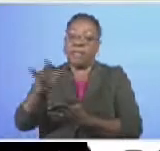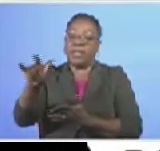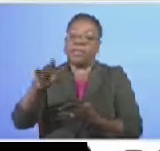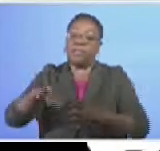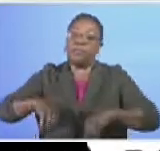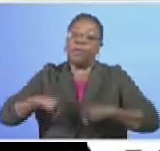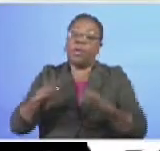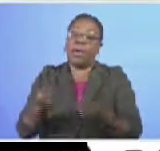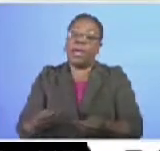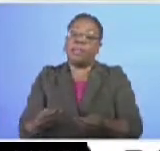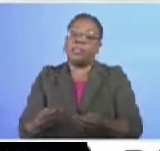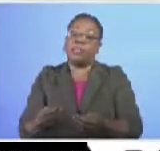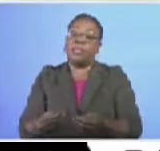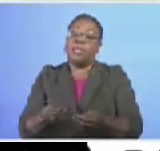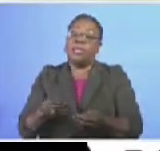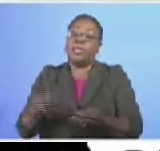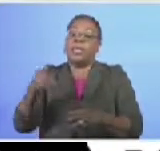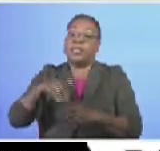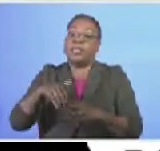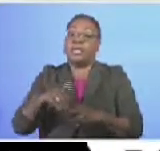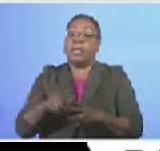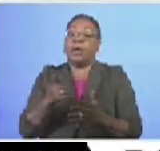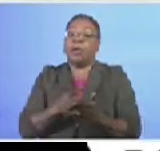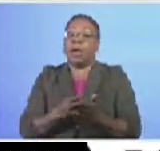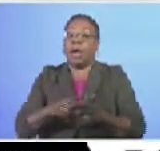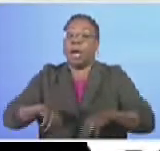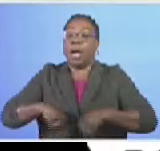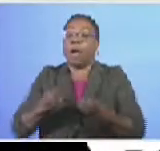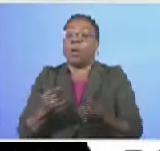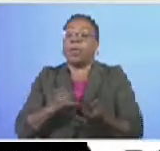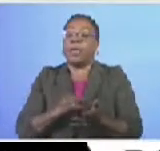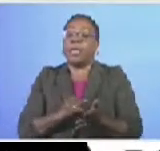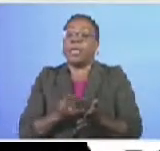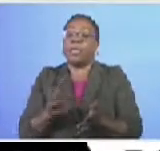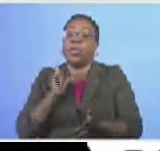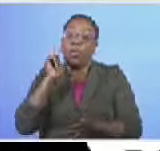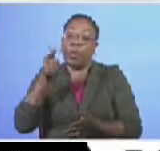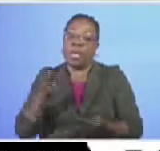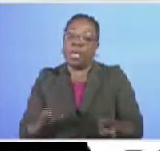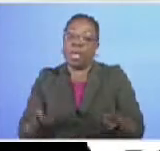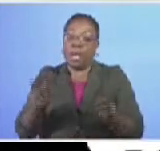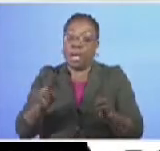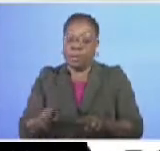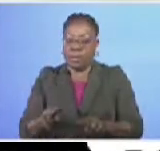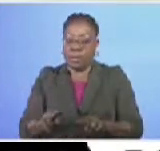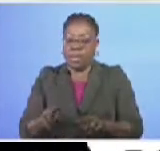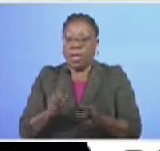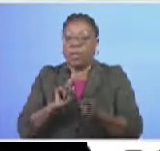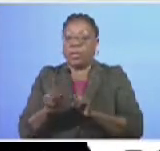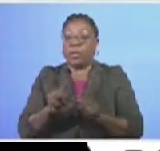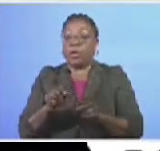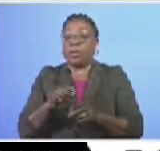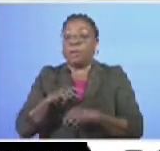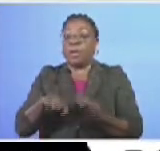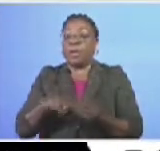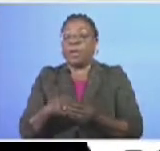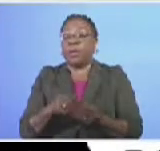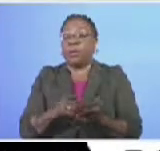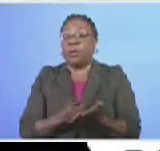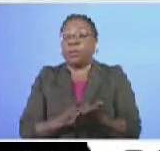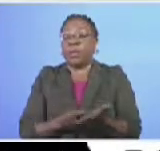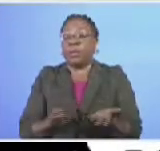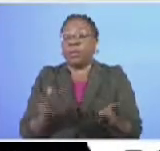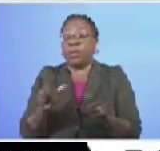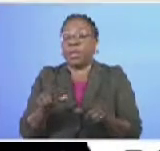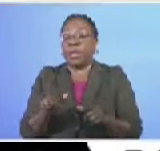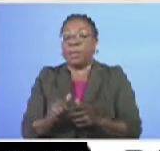provided reporters on an insight as to how it will be policed. Cleopatra Murphy spoke with them before this morning's weekly cabinet meeting at the Churchill